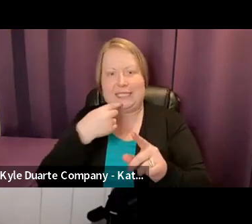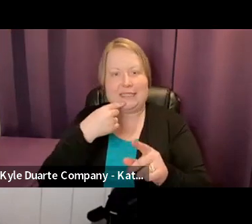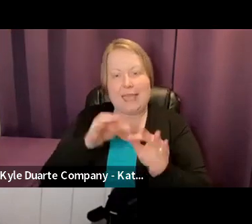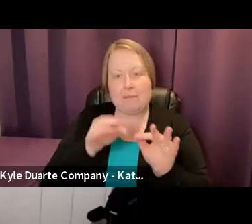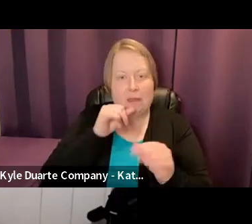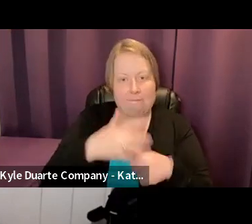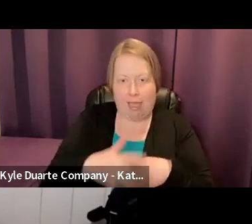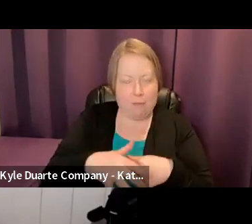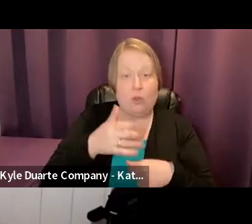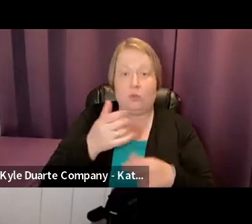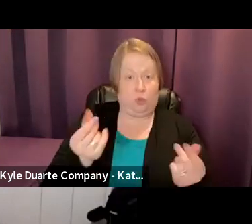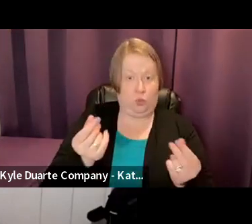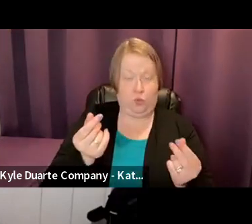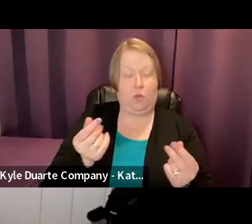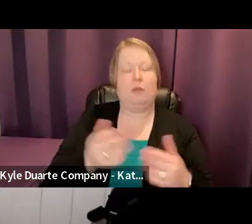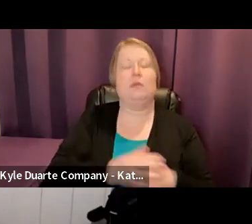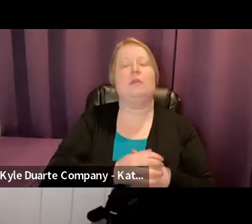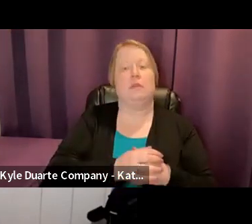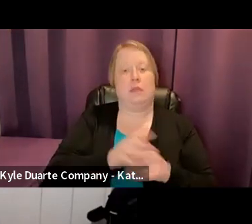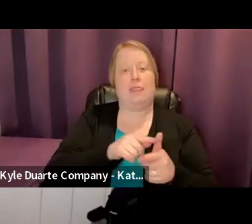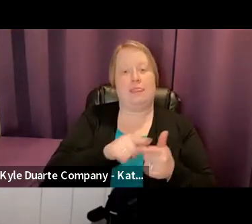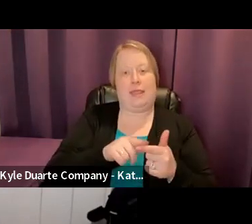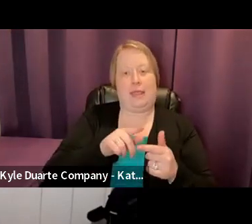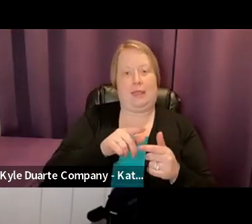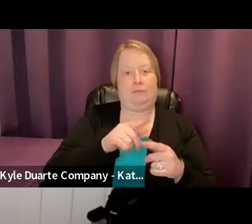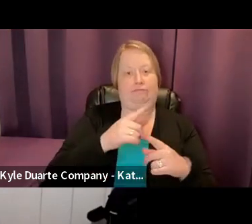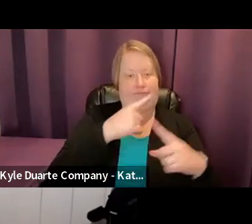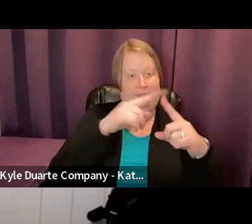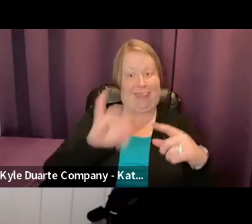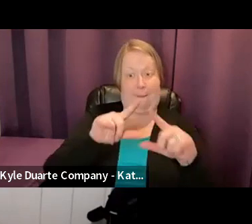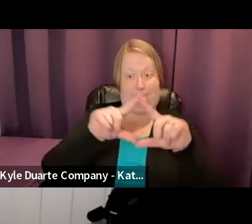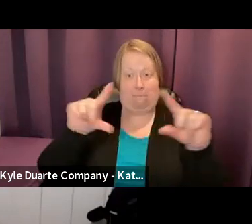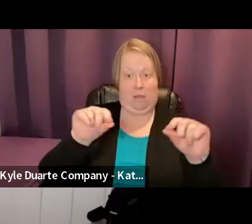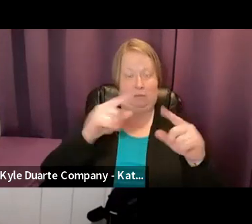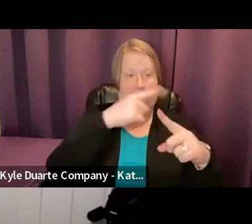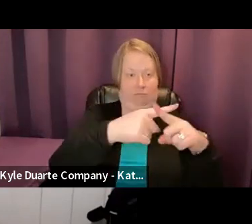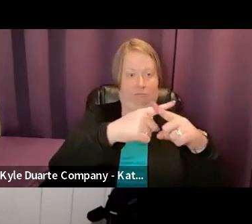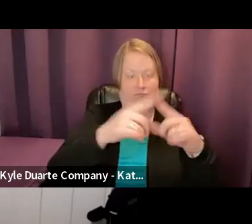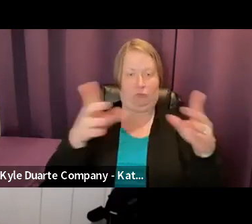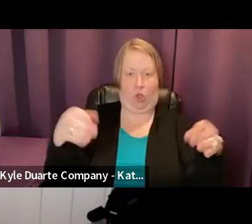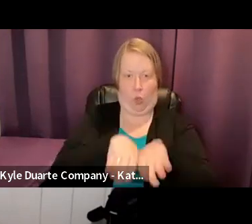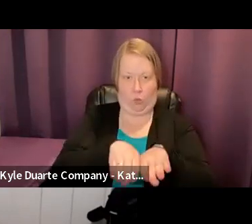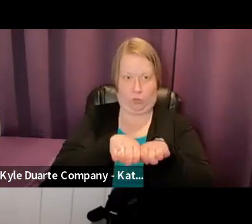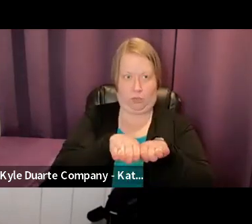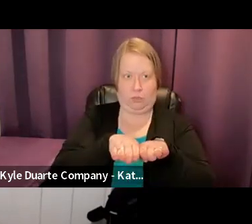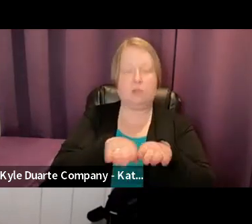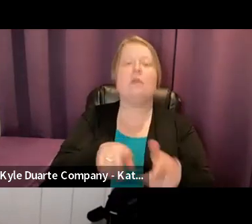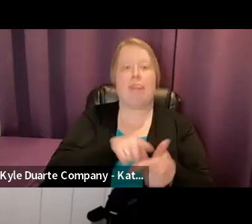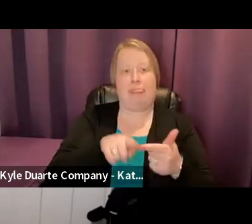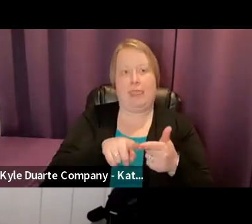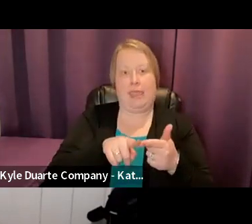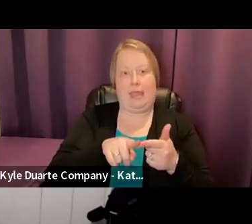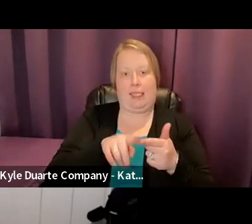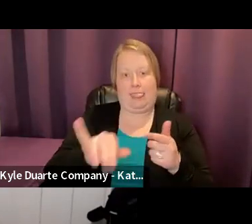available, then you can actually click the little X at the corner of that box to close it. And then you should be able to drag